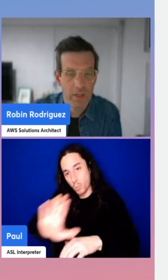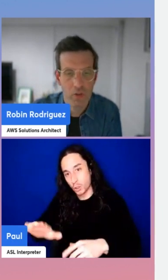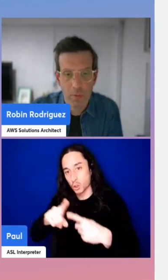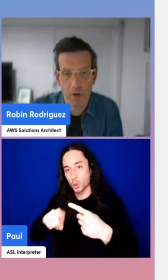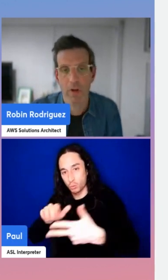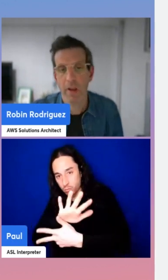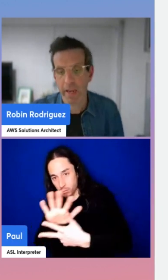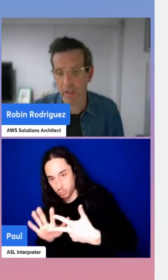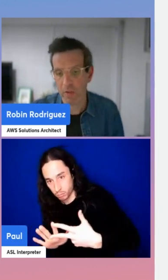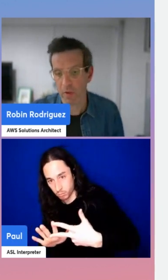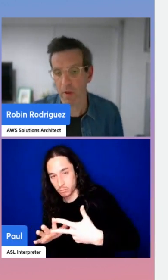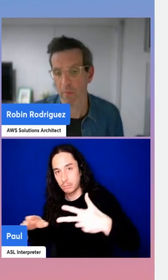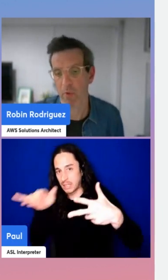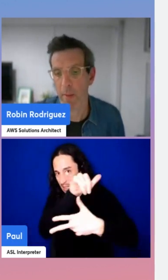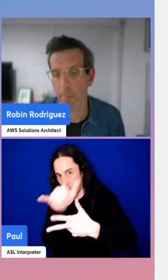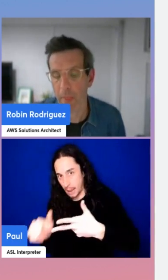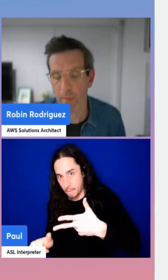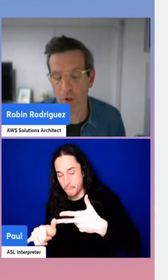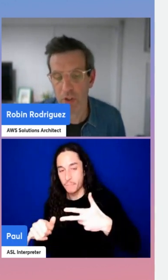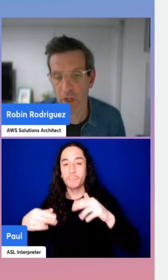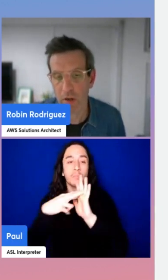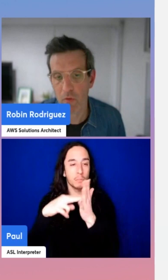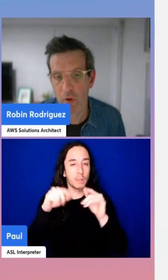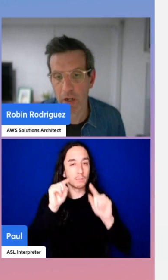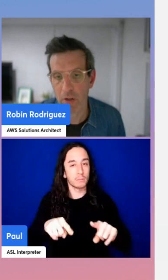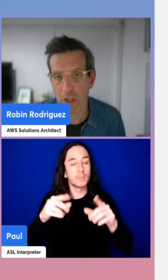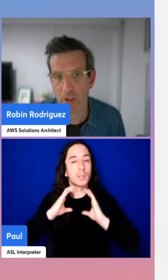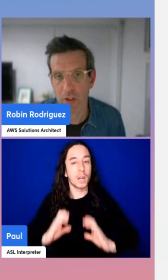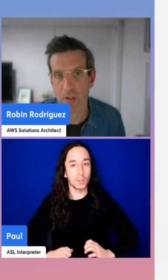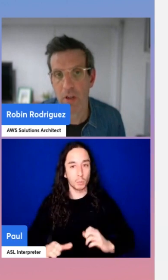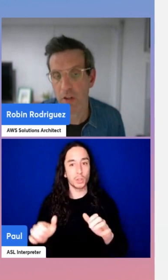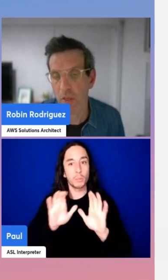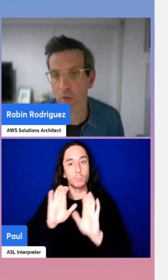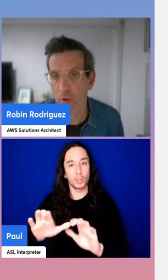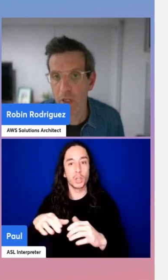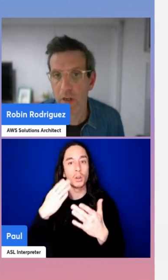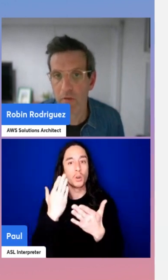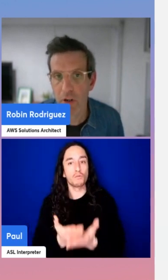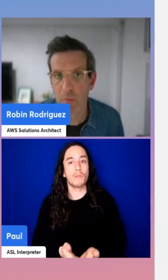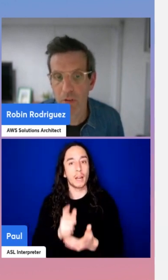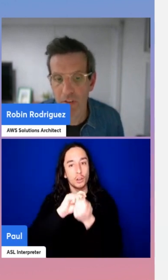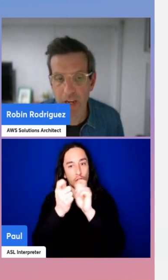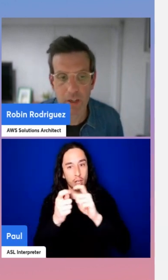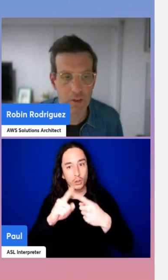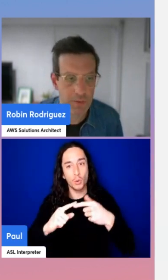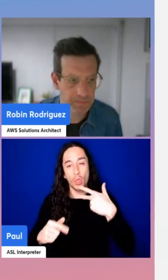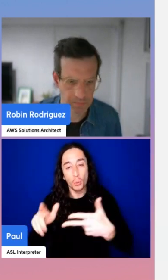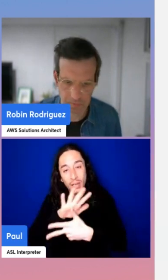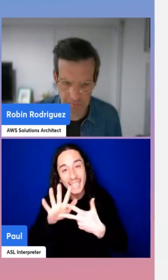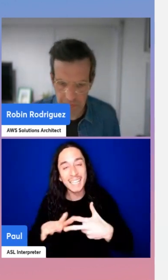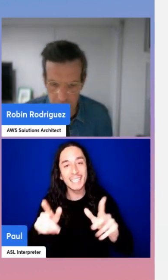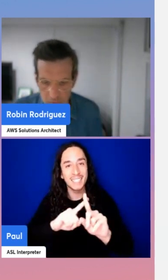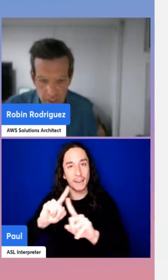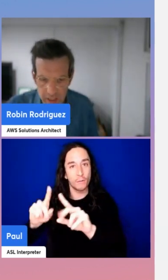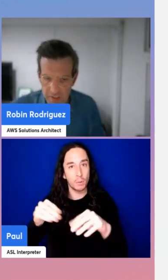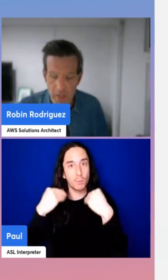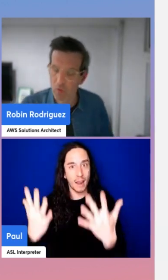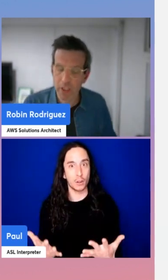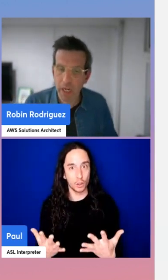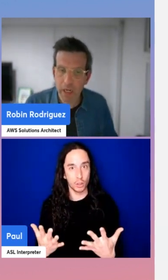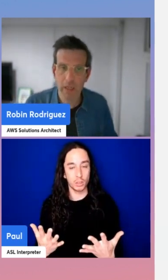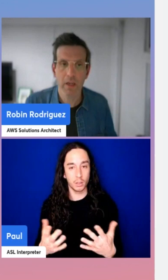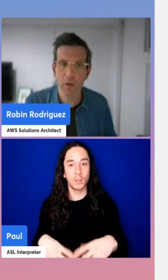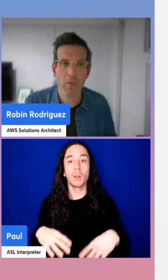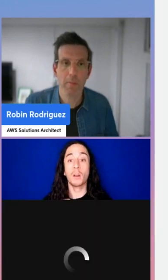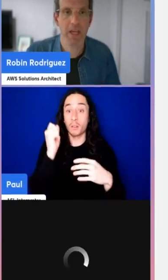this customer is pushing record changes to three different providers. In this case,